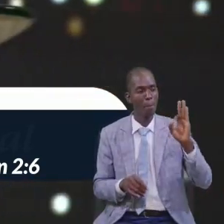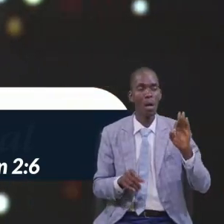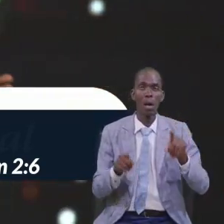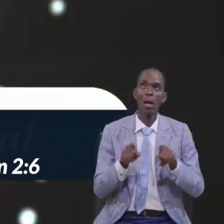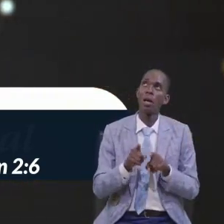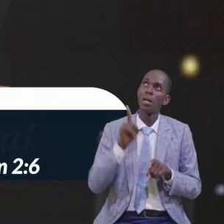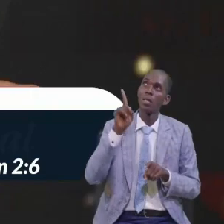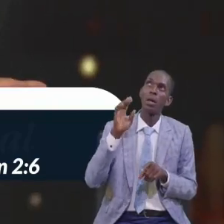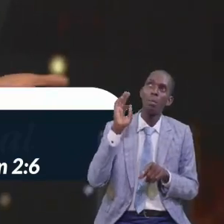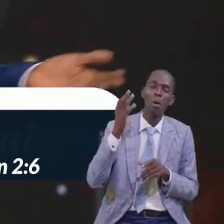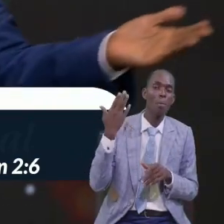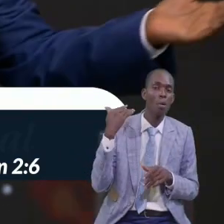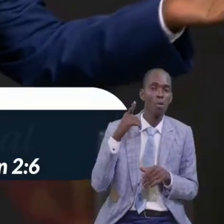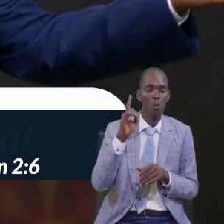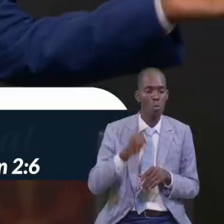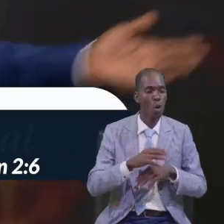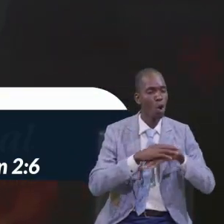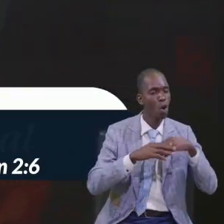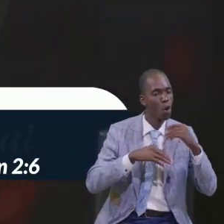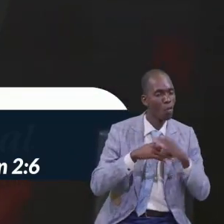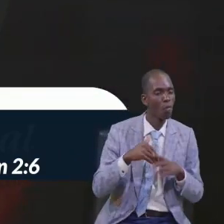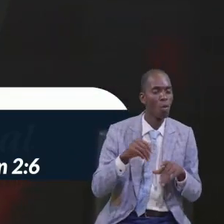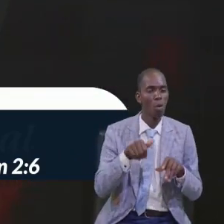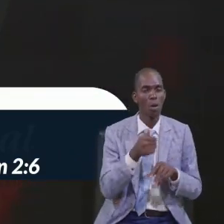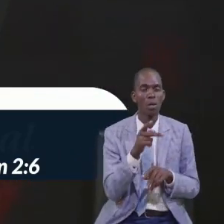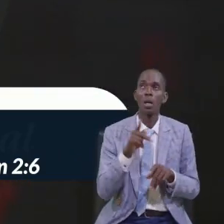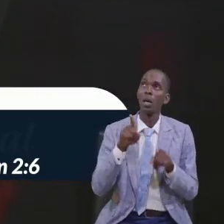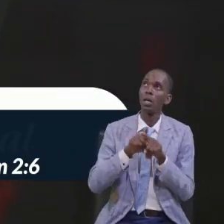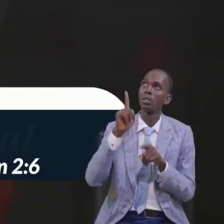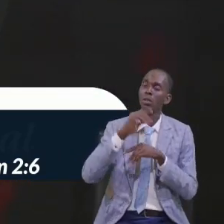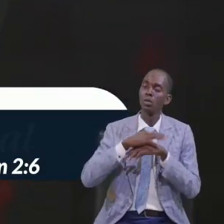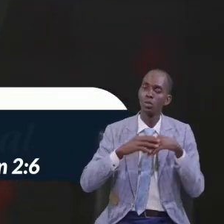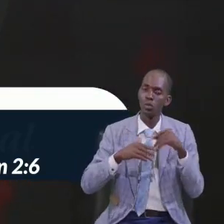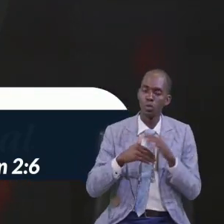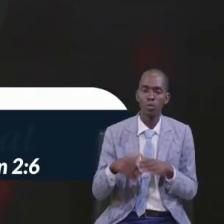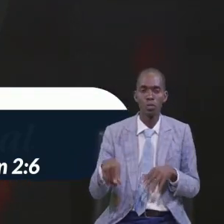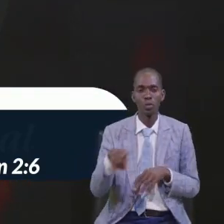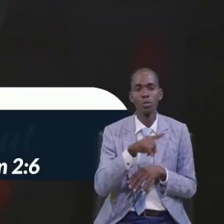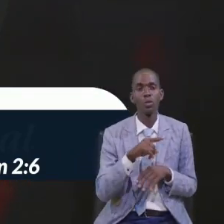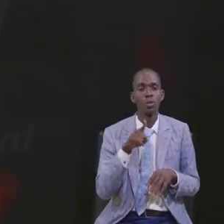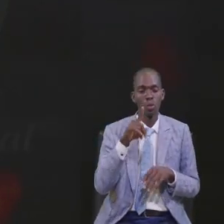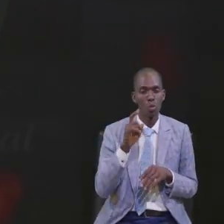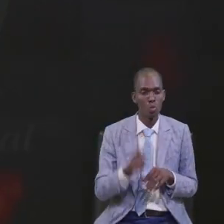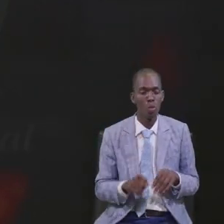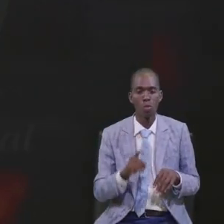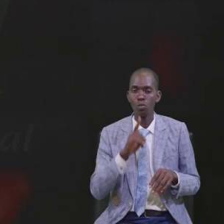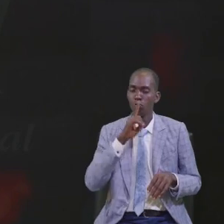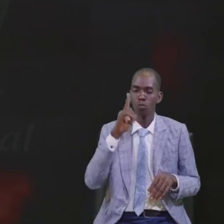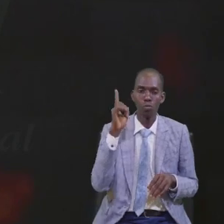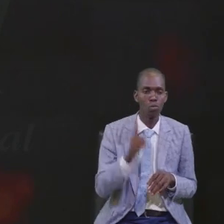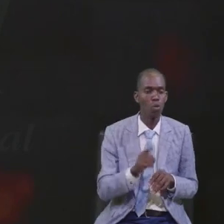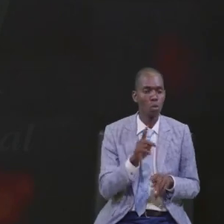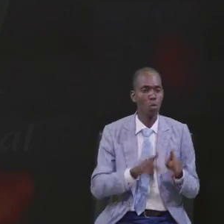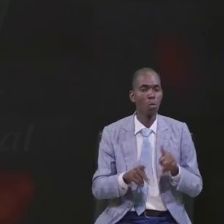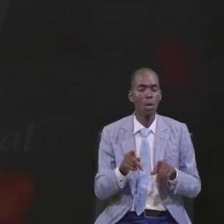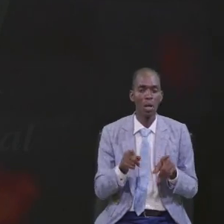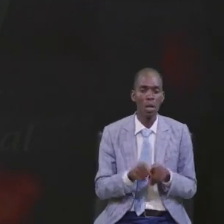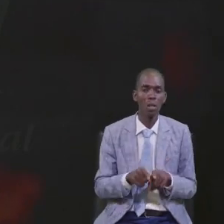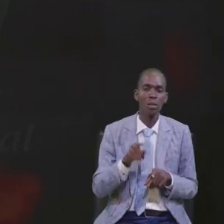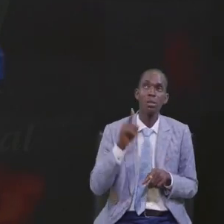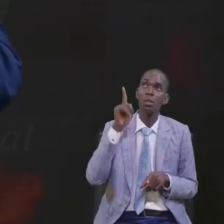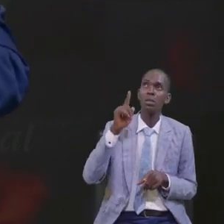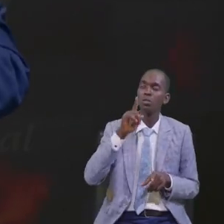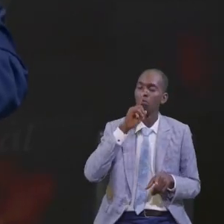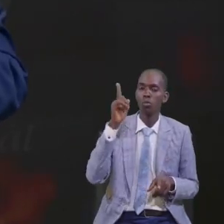preached. He ought to comfort, even as he comforted. He ought to reassure, even as he reassured. He